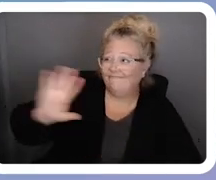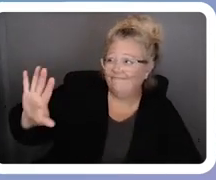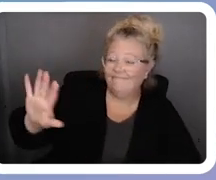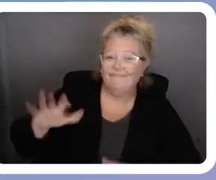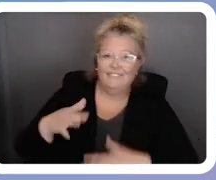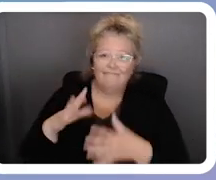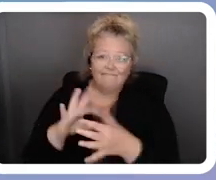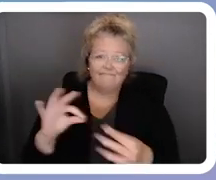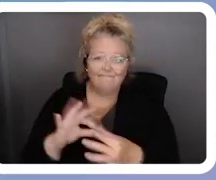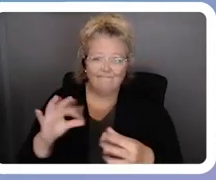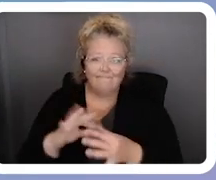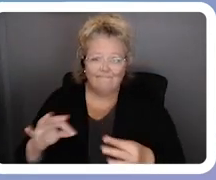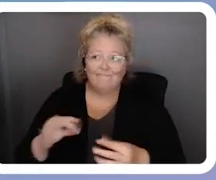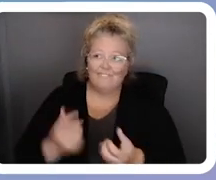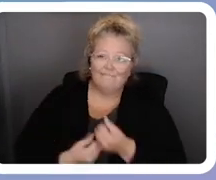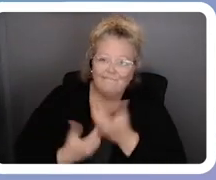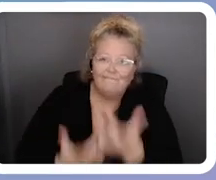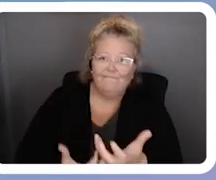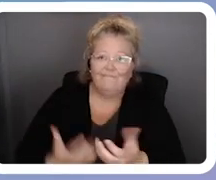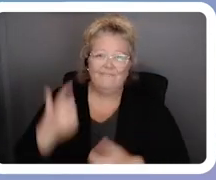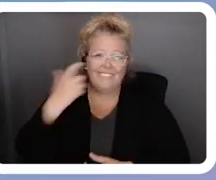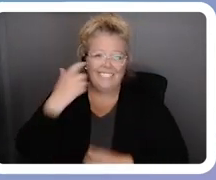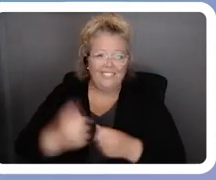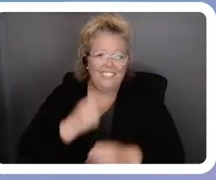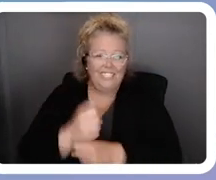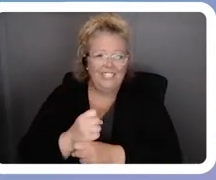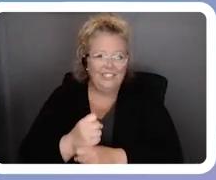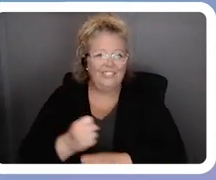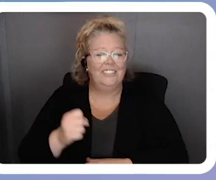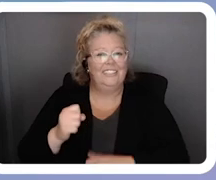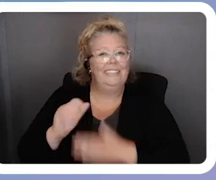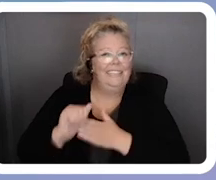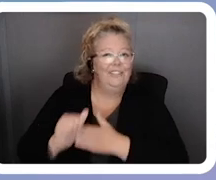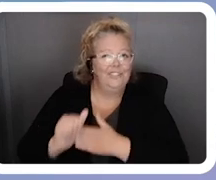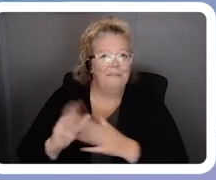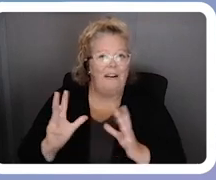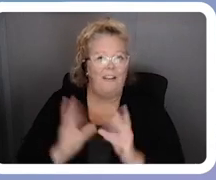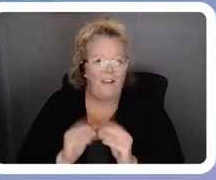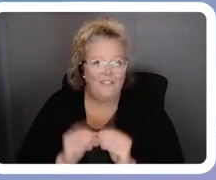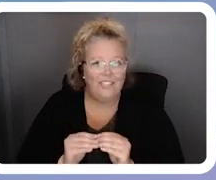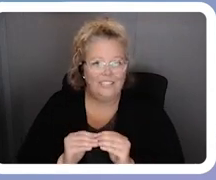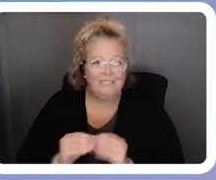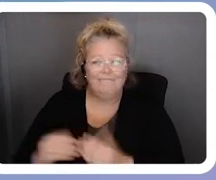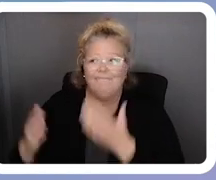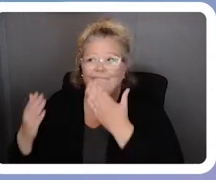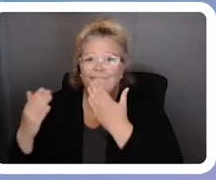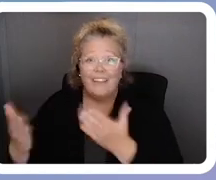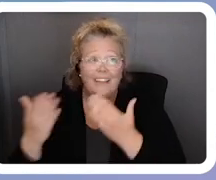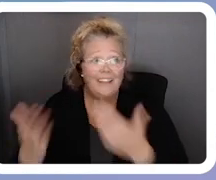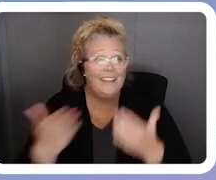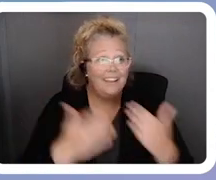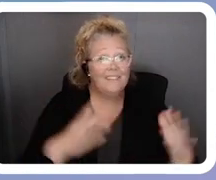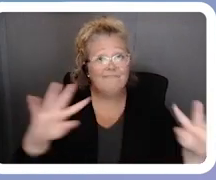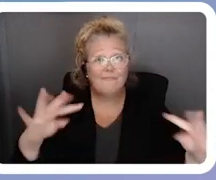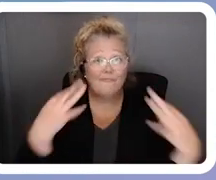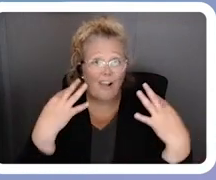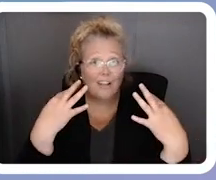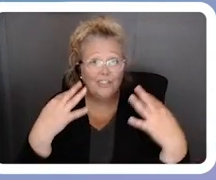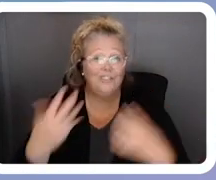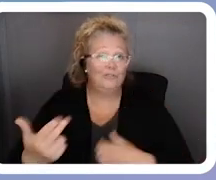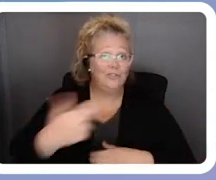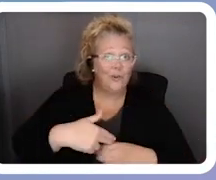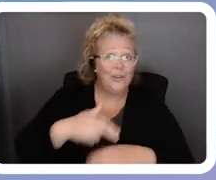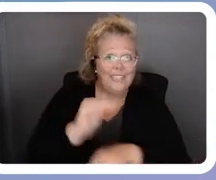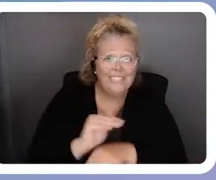Greece for sharing your voices of inclusion with us at this year's Leadership Conference. we want to thank each one of you